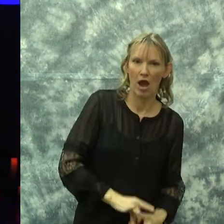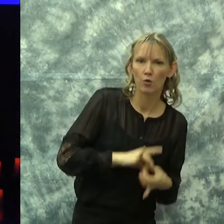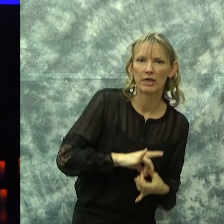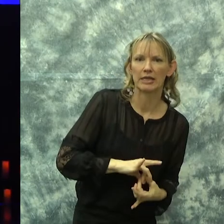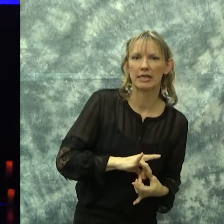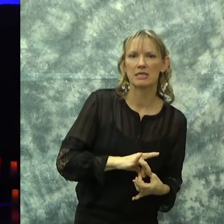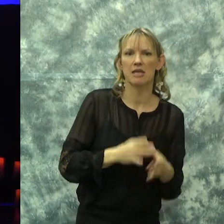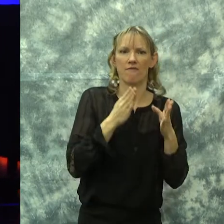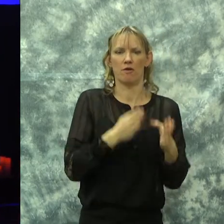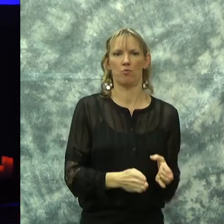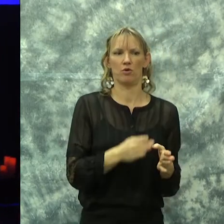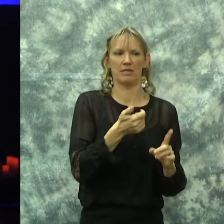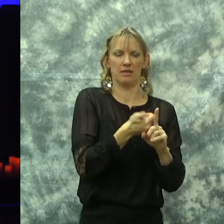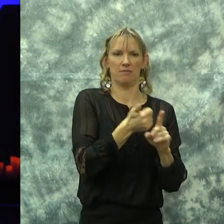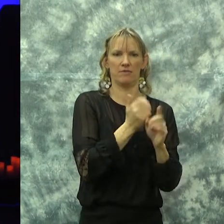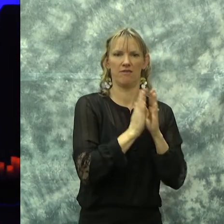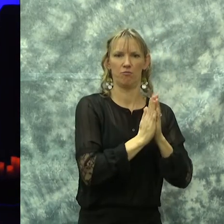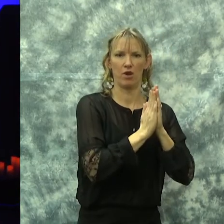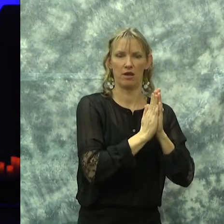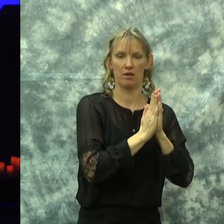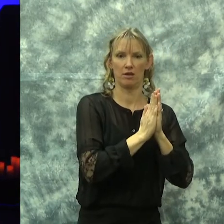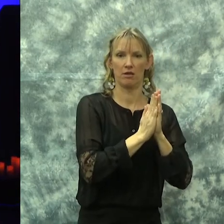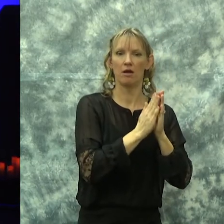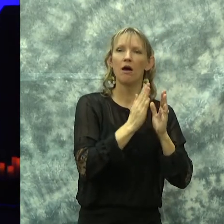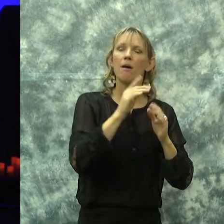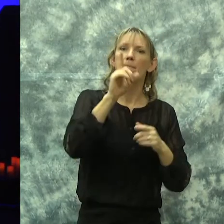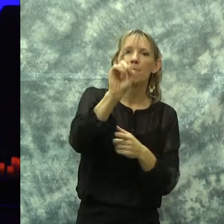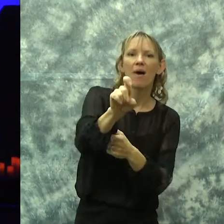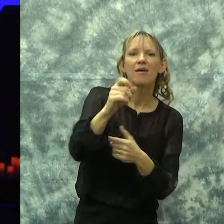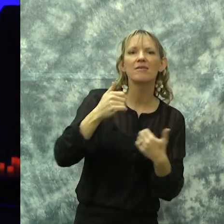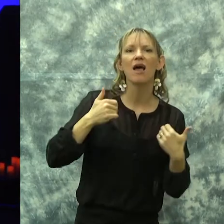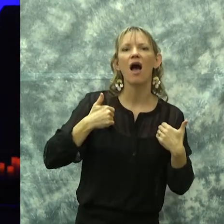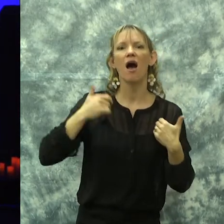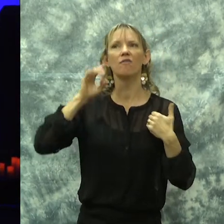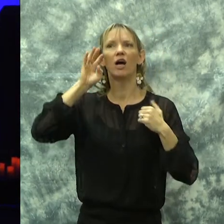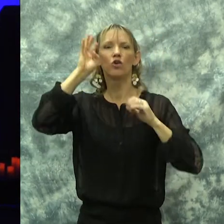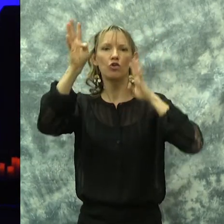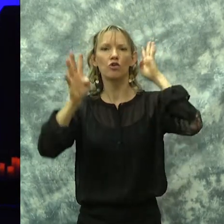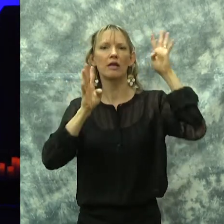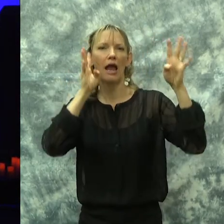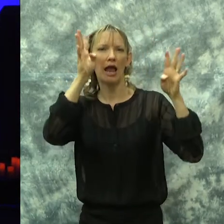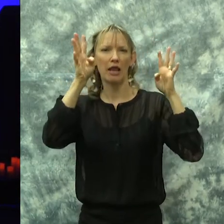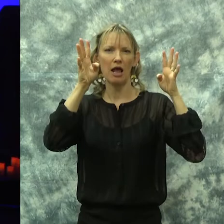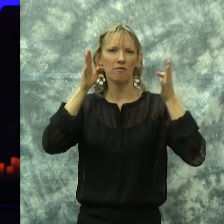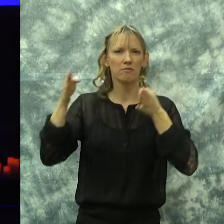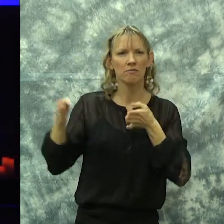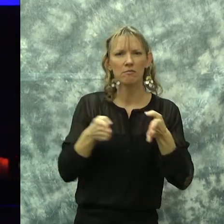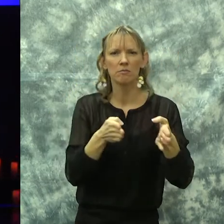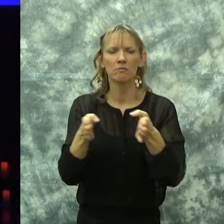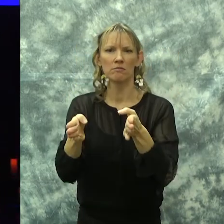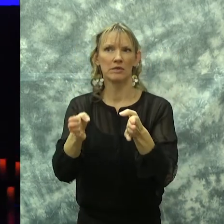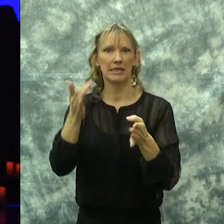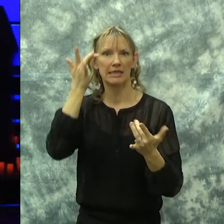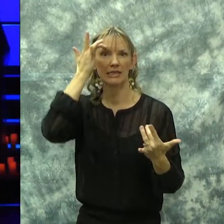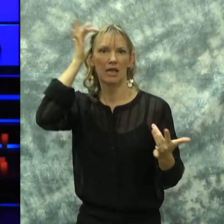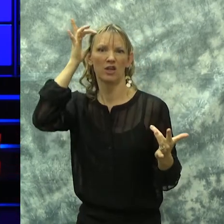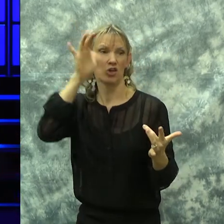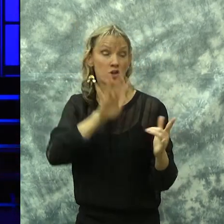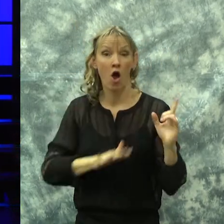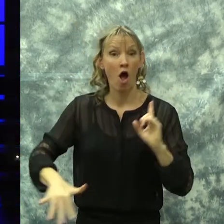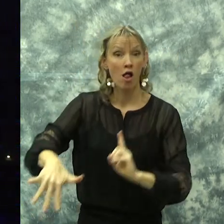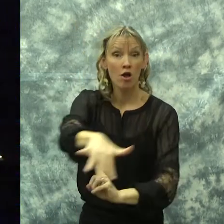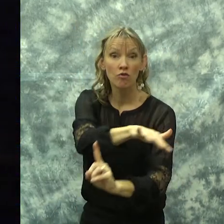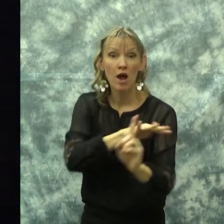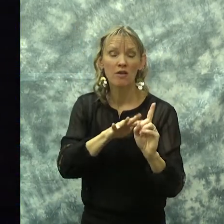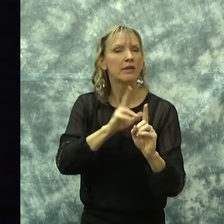the person that's praying. There must be this creative medium of intelligence that's all around us